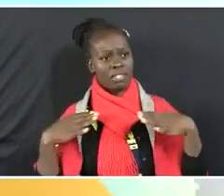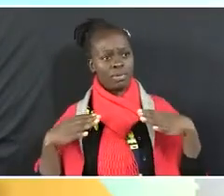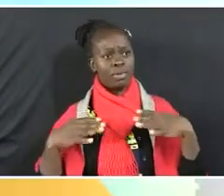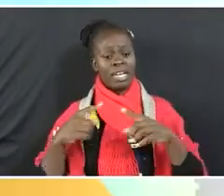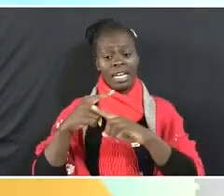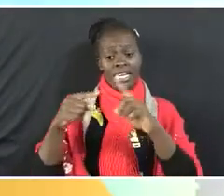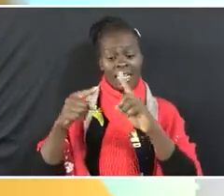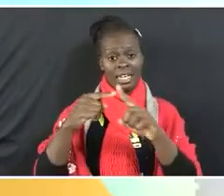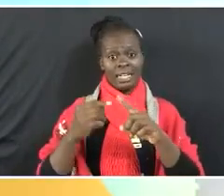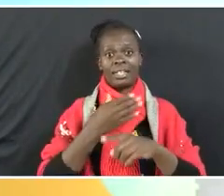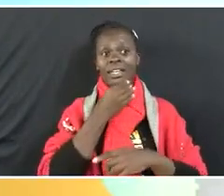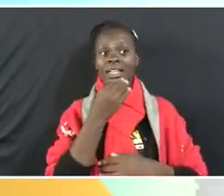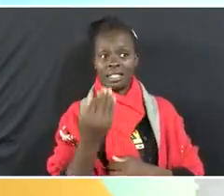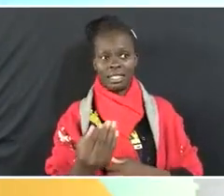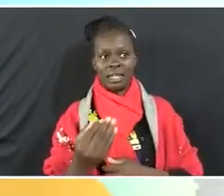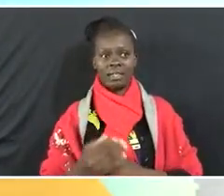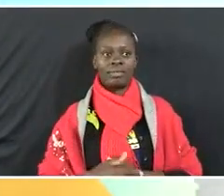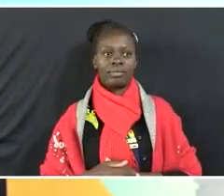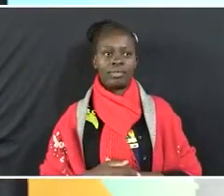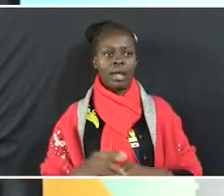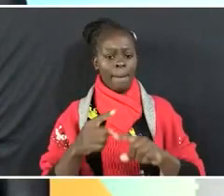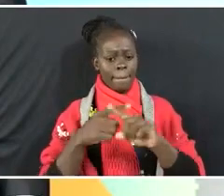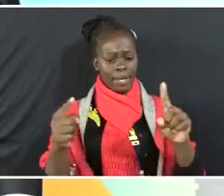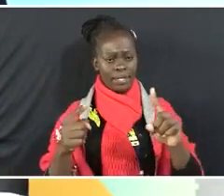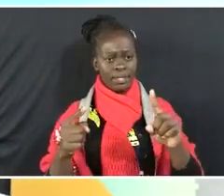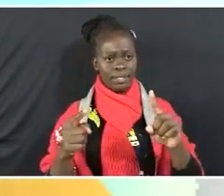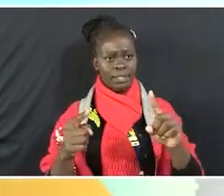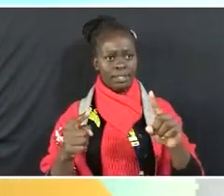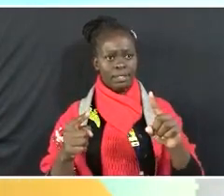said, I want to go to the battlefield.